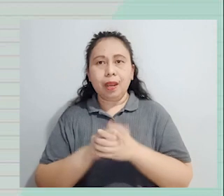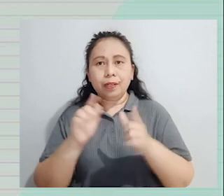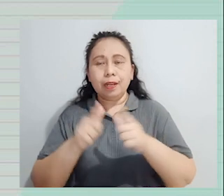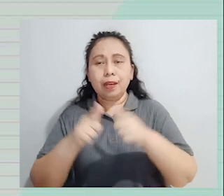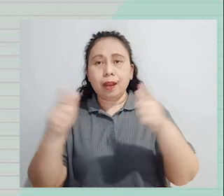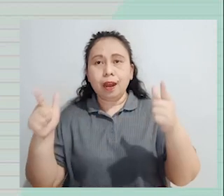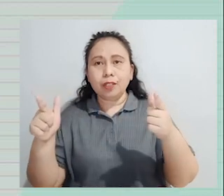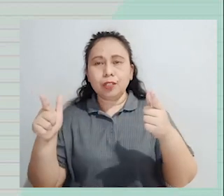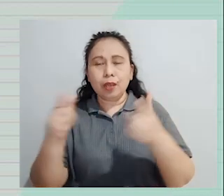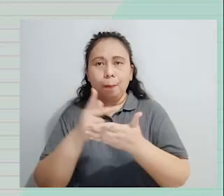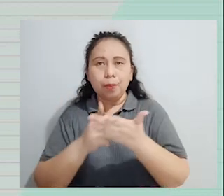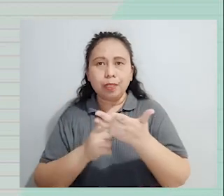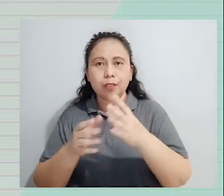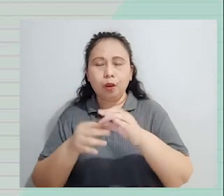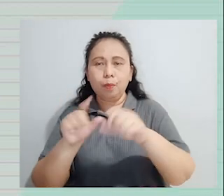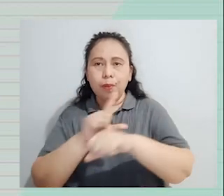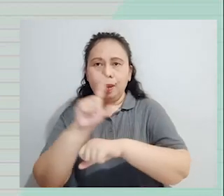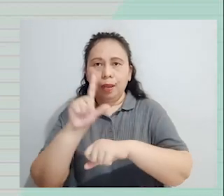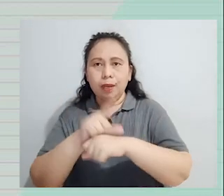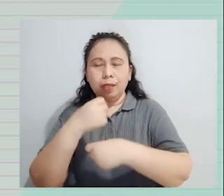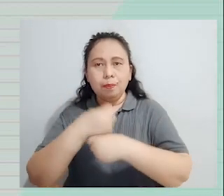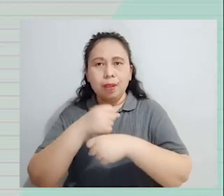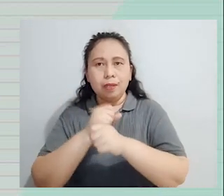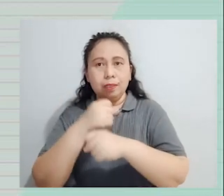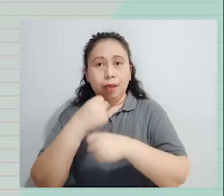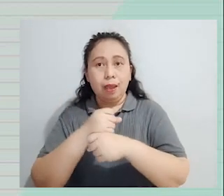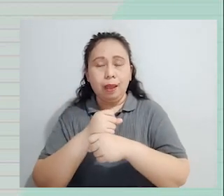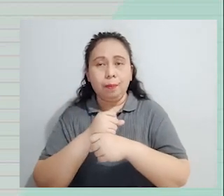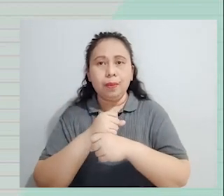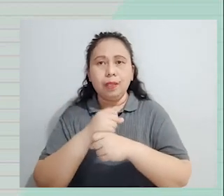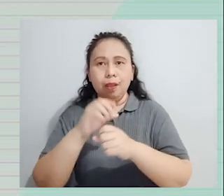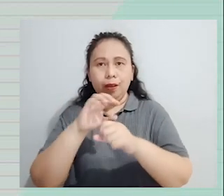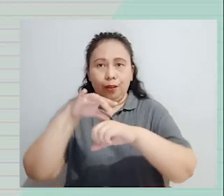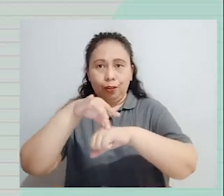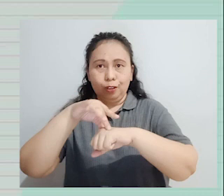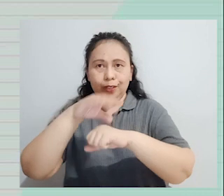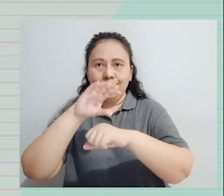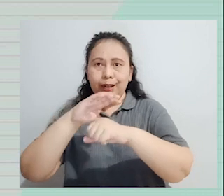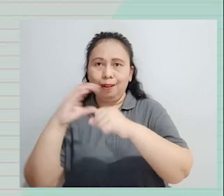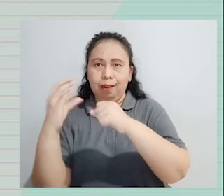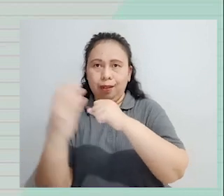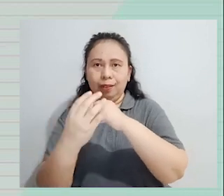large pieces of land that makes up the Earth's crust.